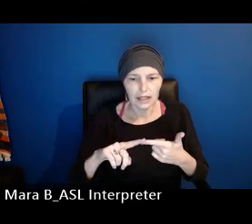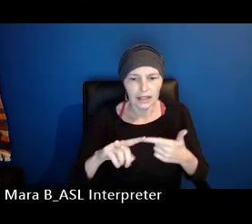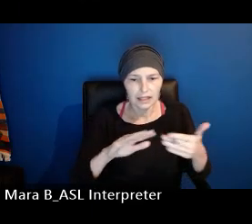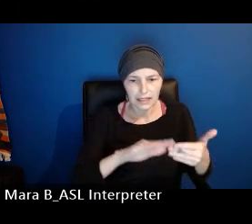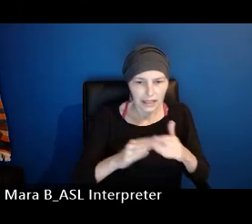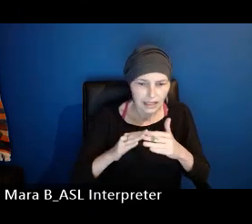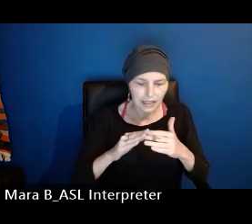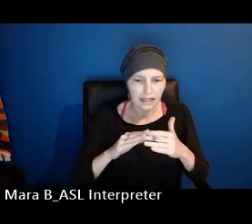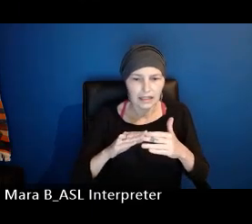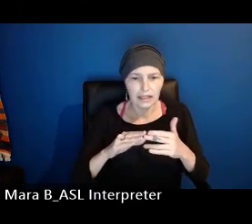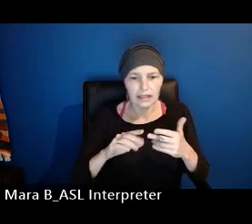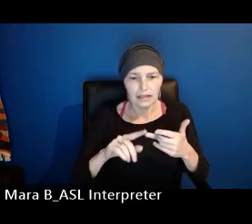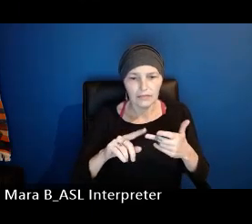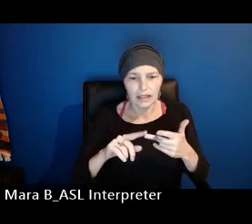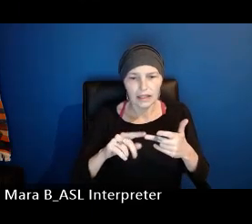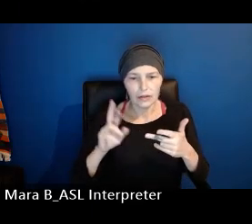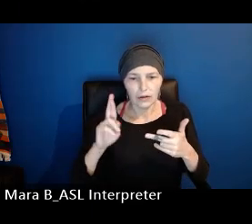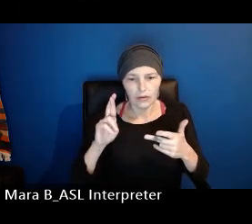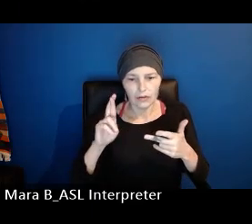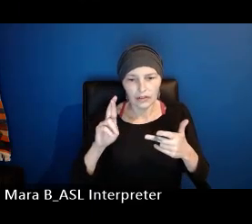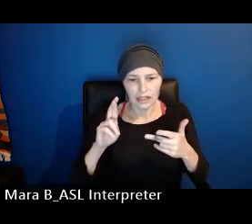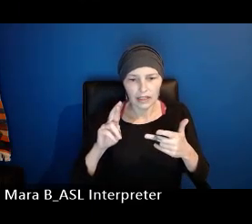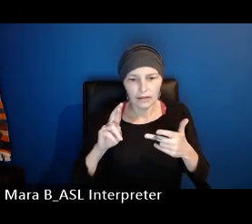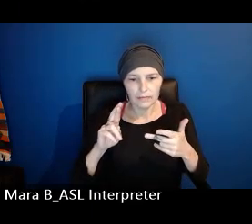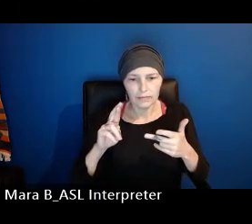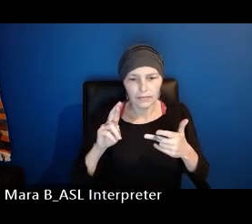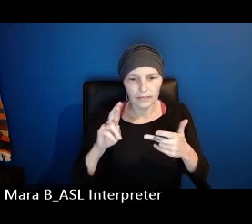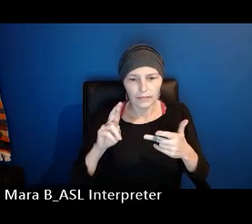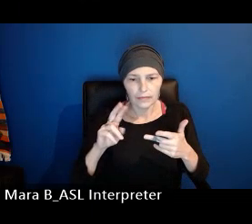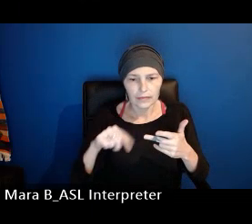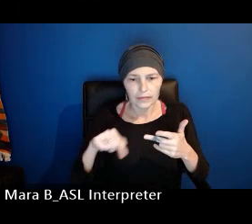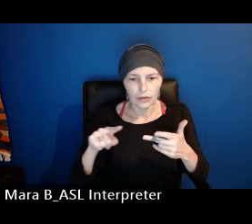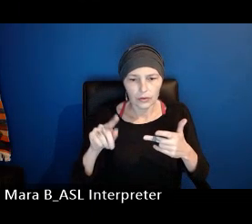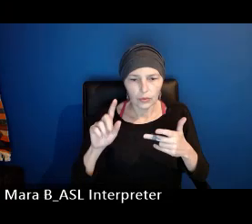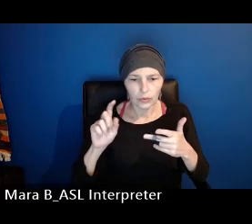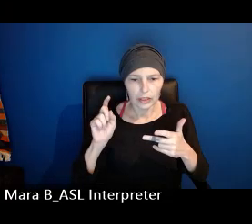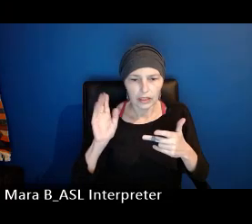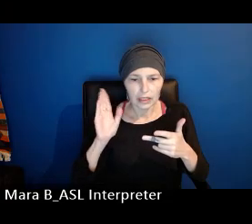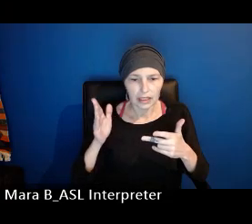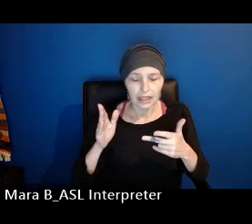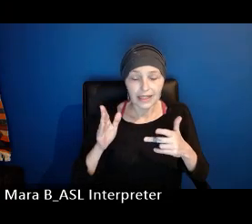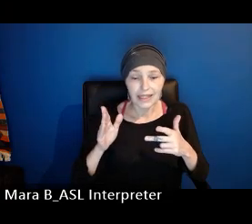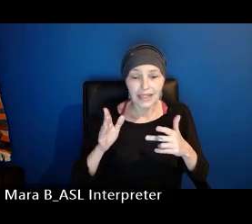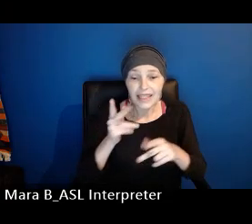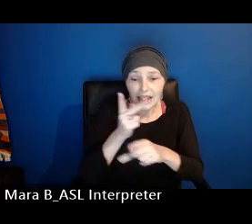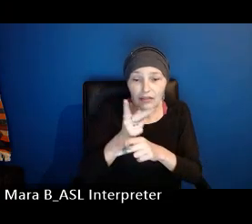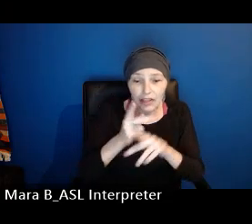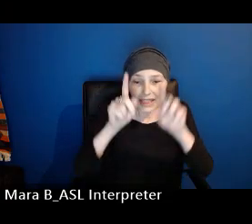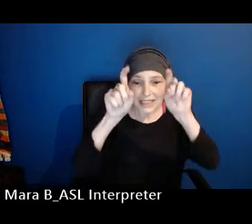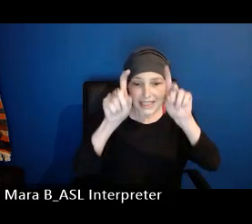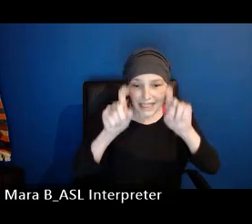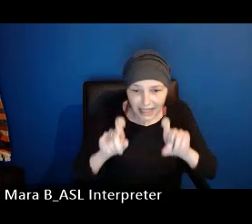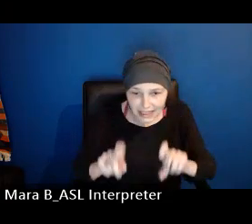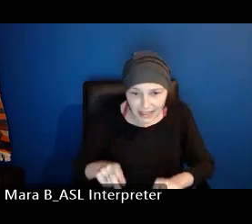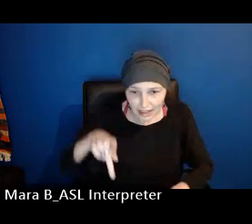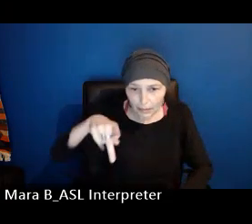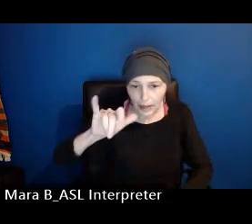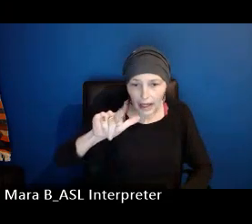hope, CPUC would carefully test the pilot projects to ensure that they can be implemented safely and